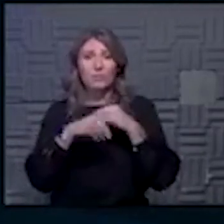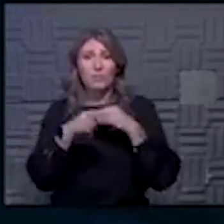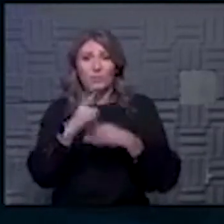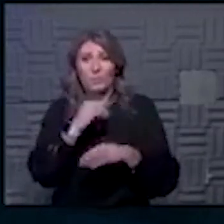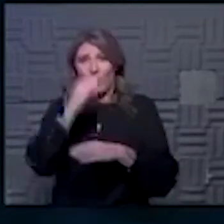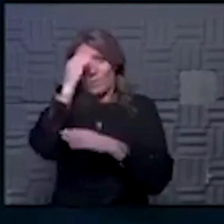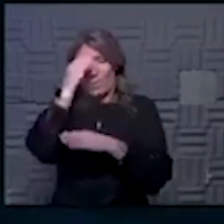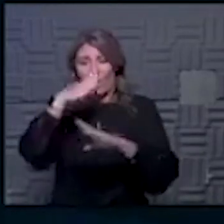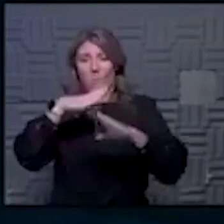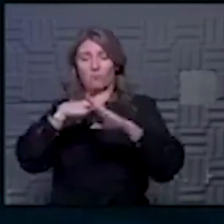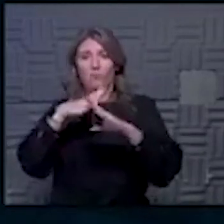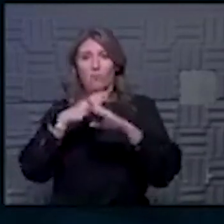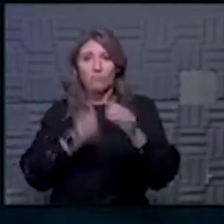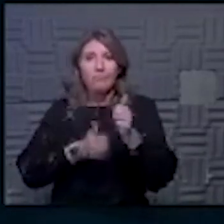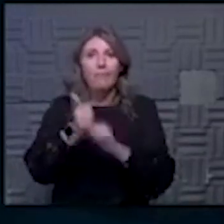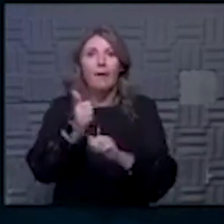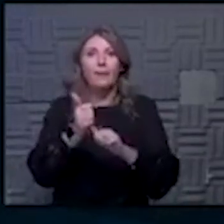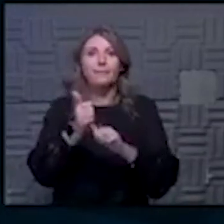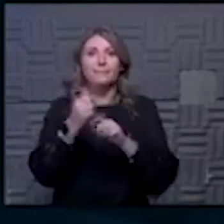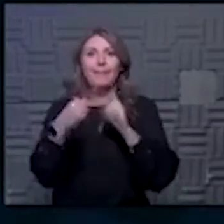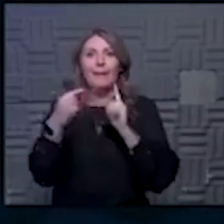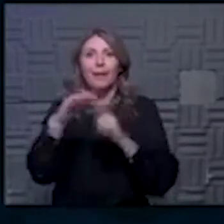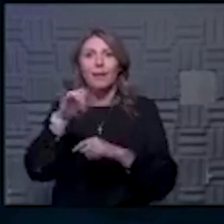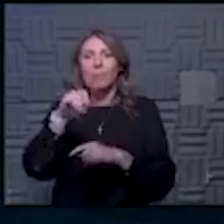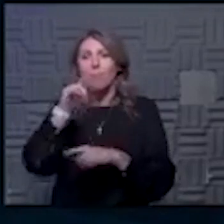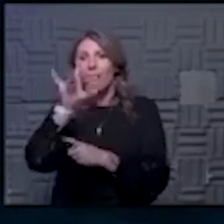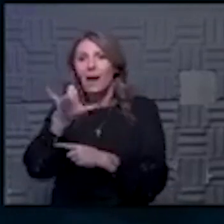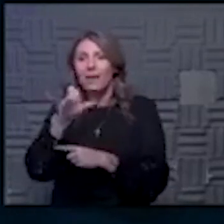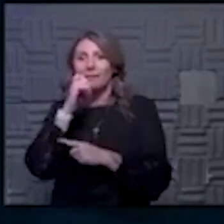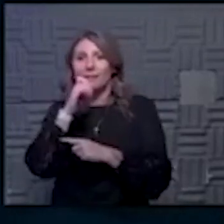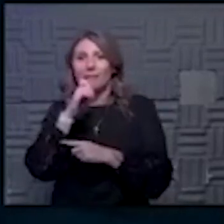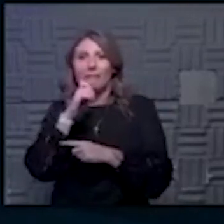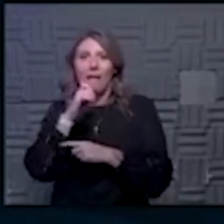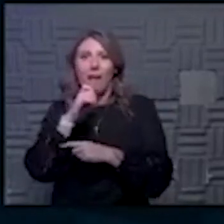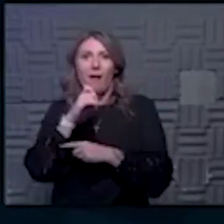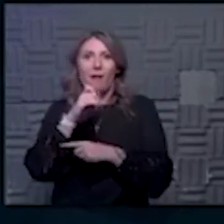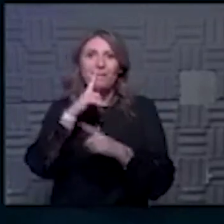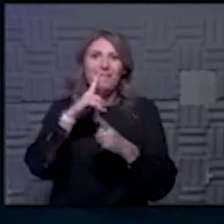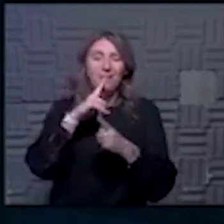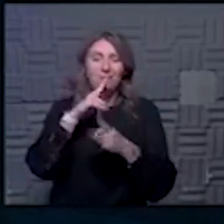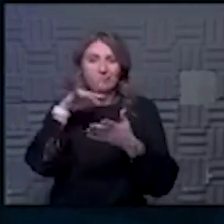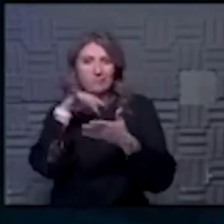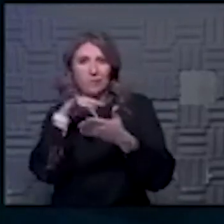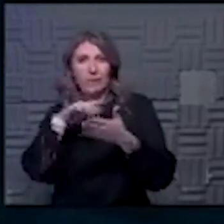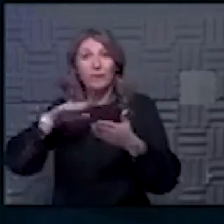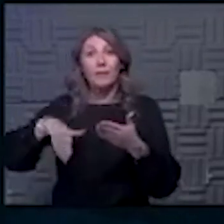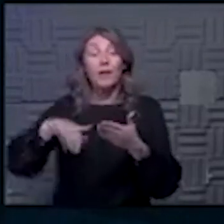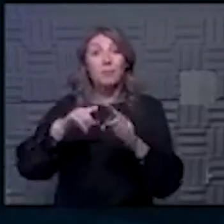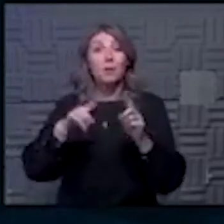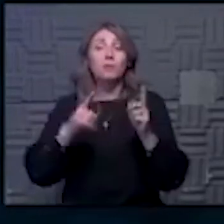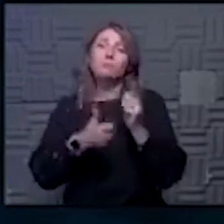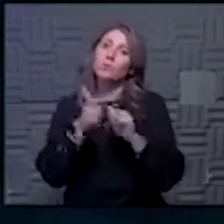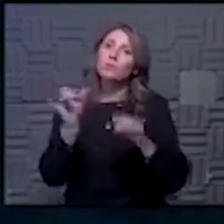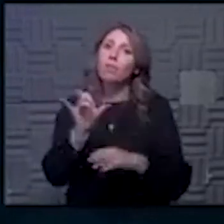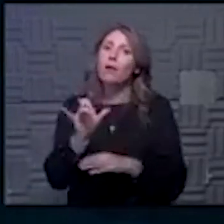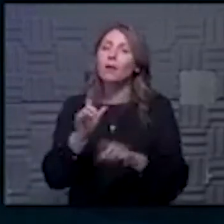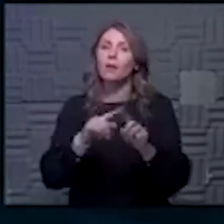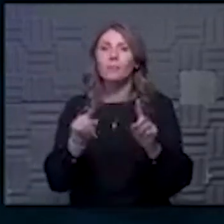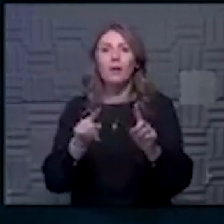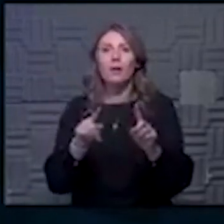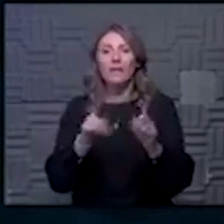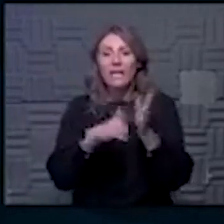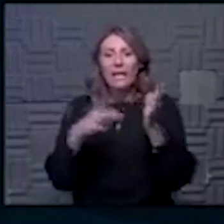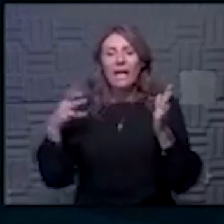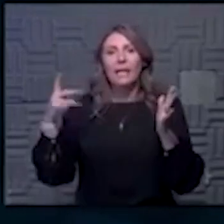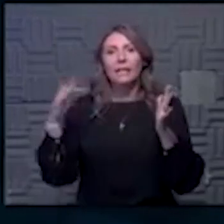immunity beyond the antibodies as well that we are not measuring. So that is most likely. But having said that, there have been